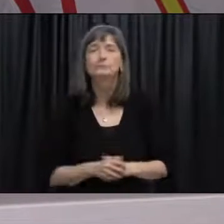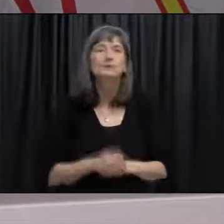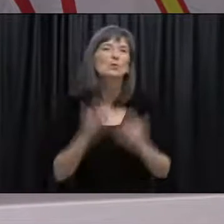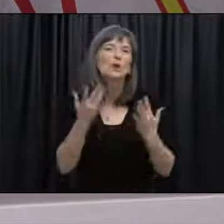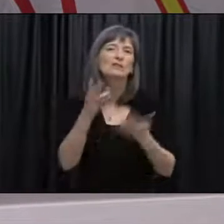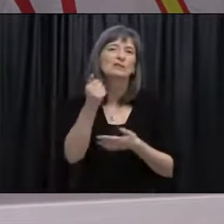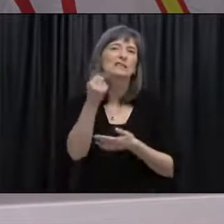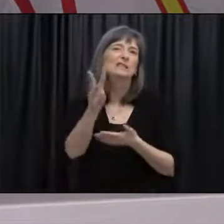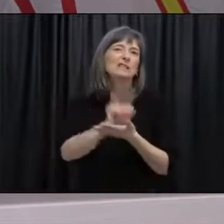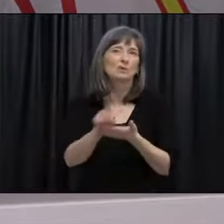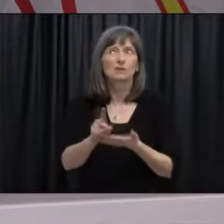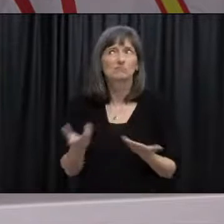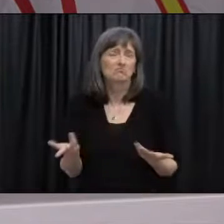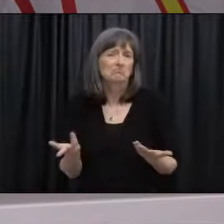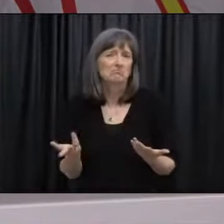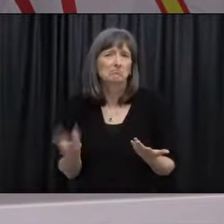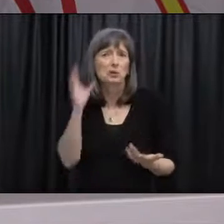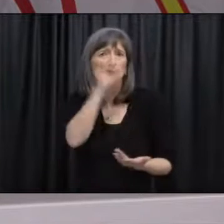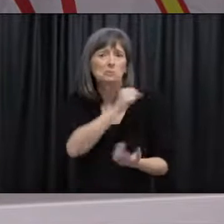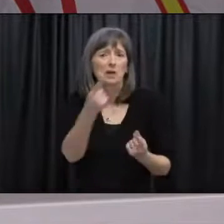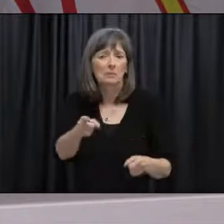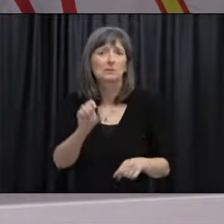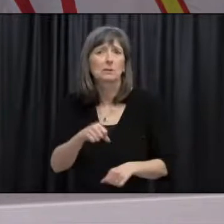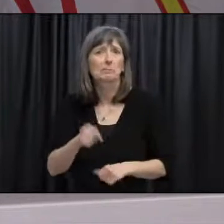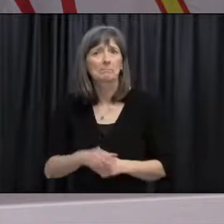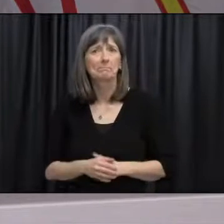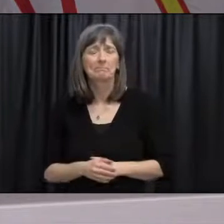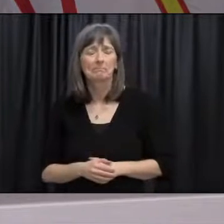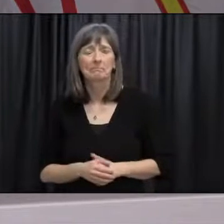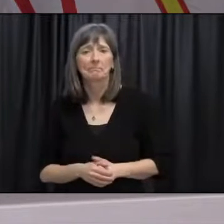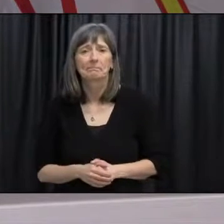that's completely expected given the